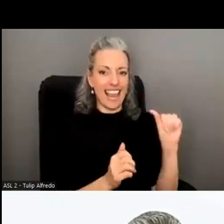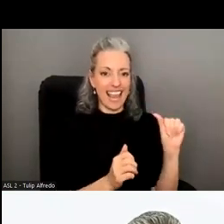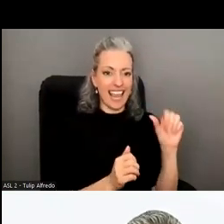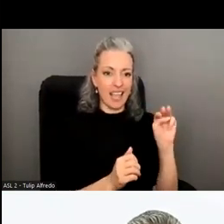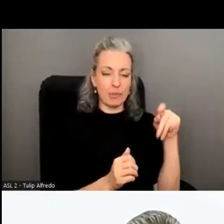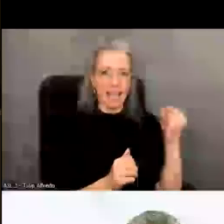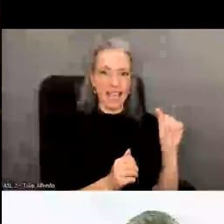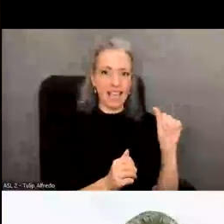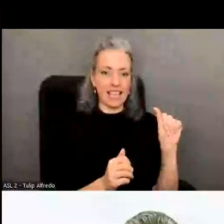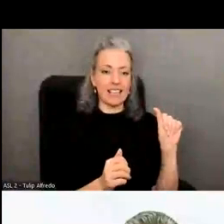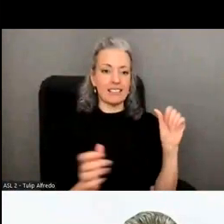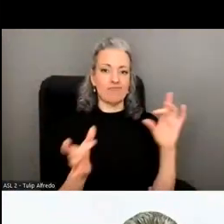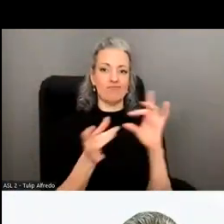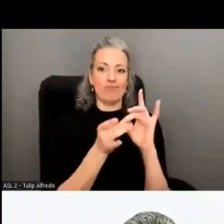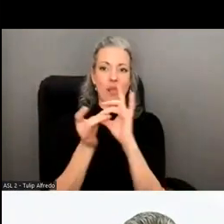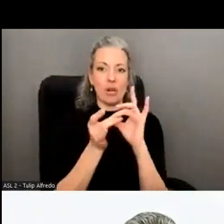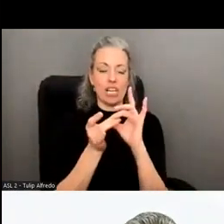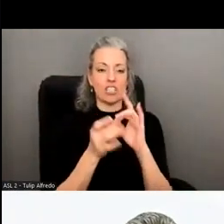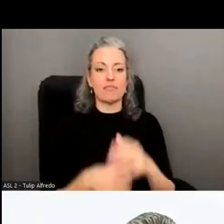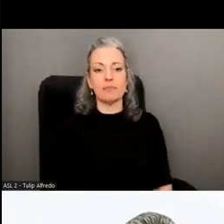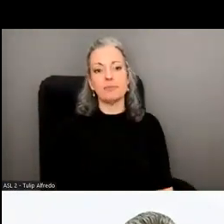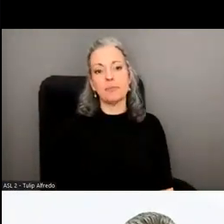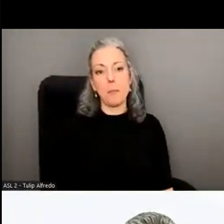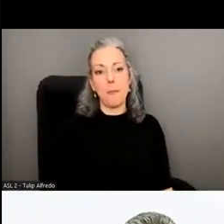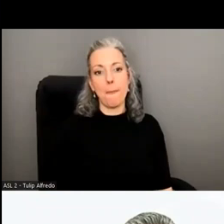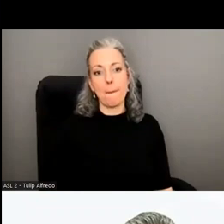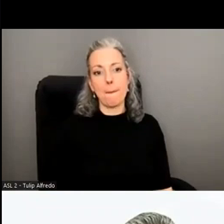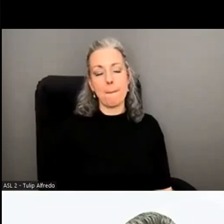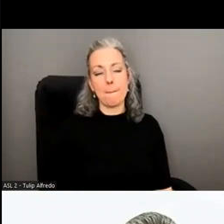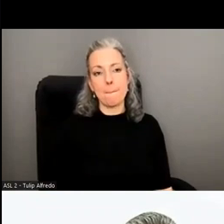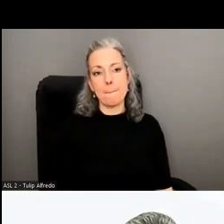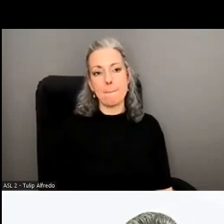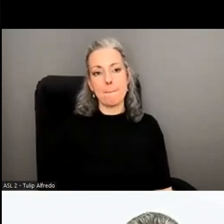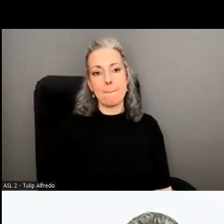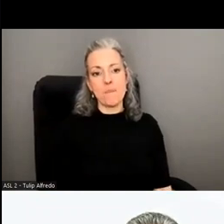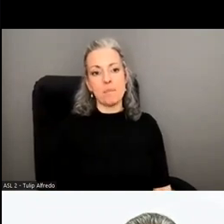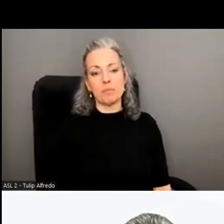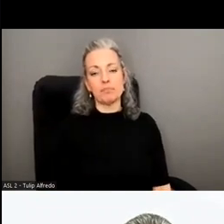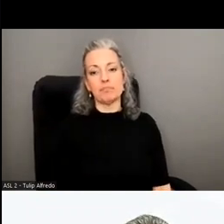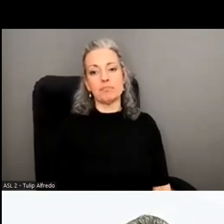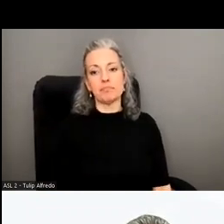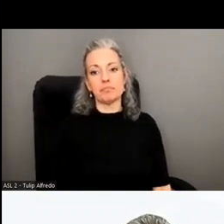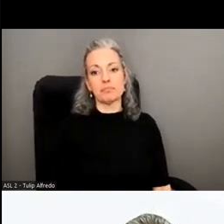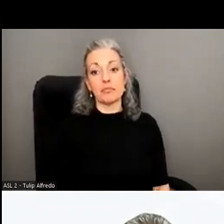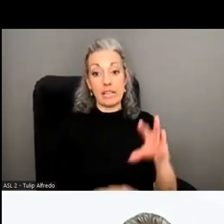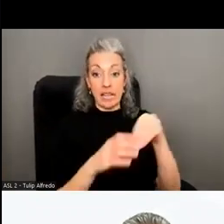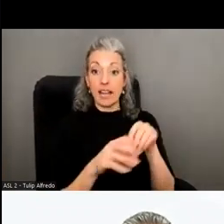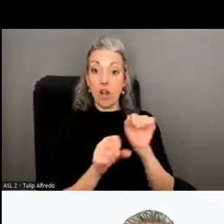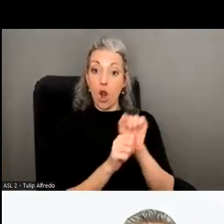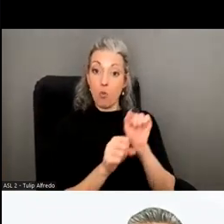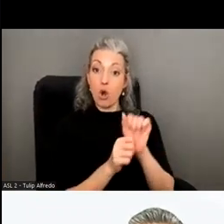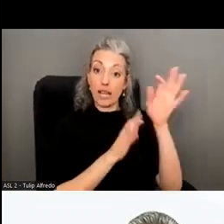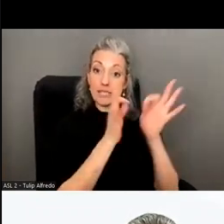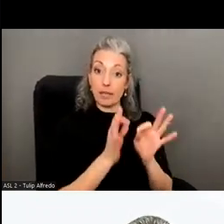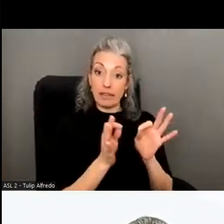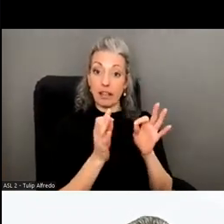collaborative around behavioral health. If you can go to the next slide, please. So in our work on defining the key